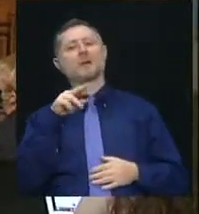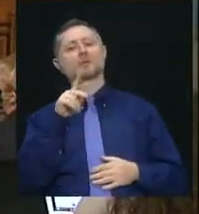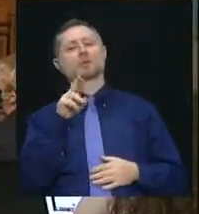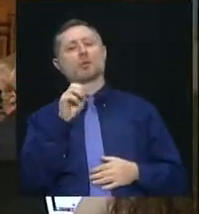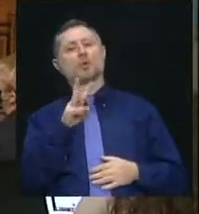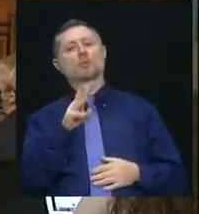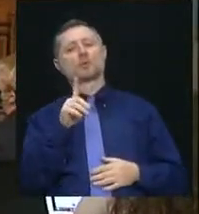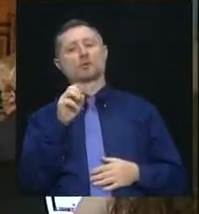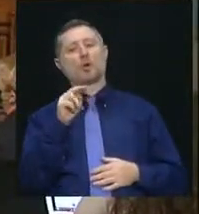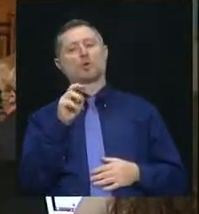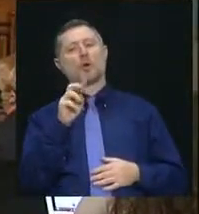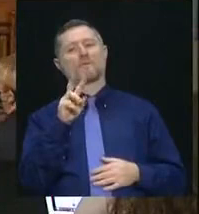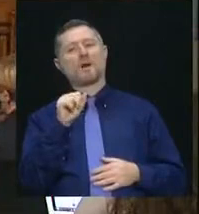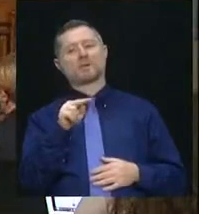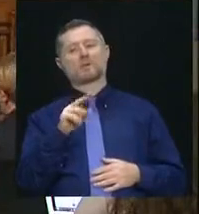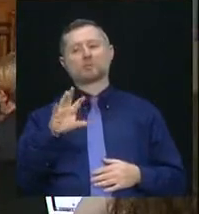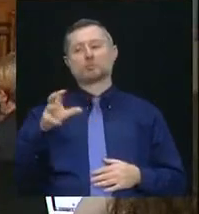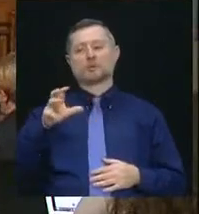in Syracuse.